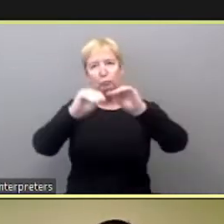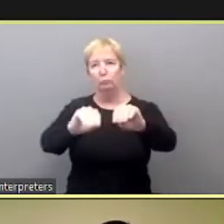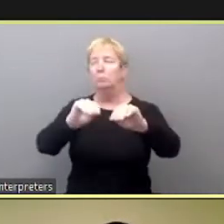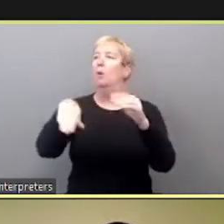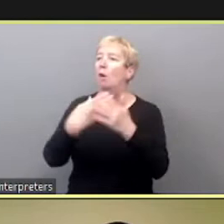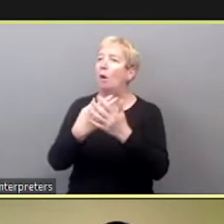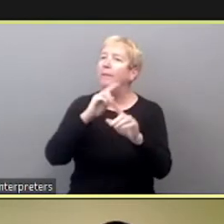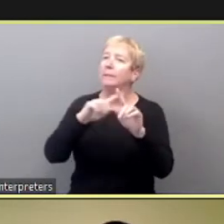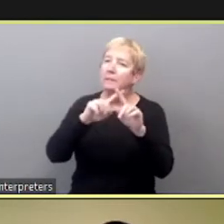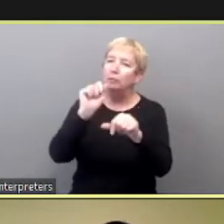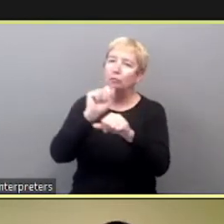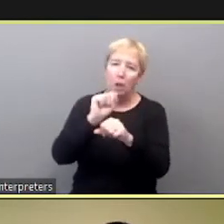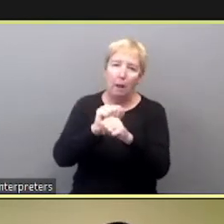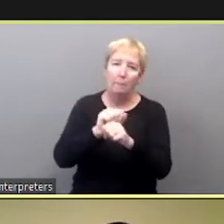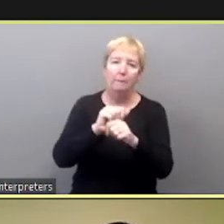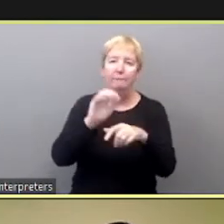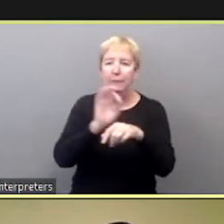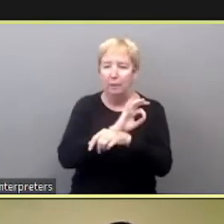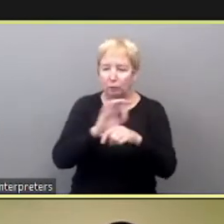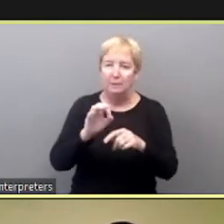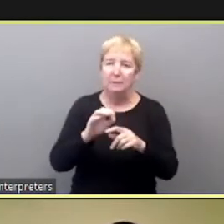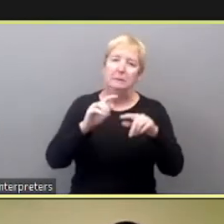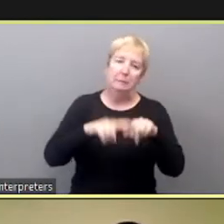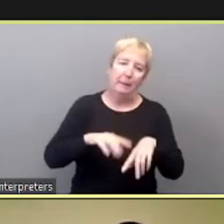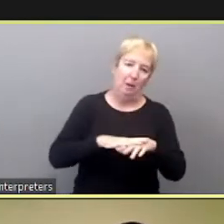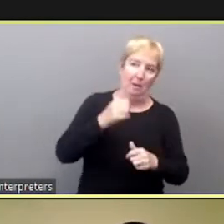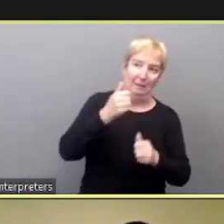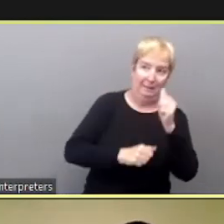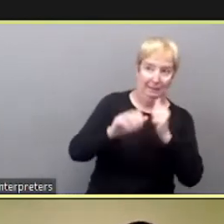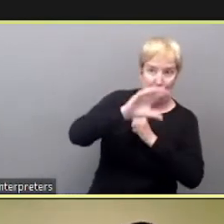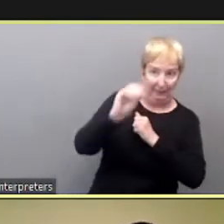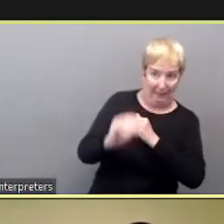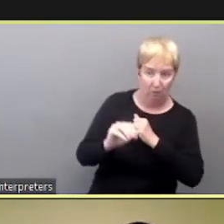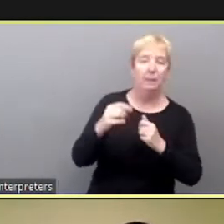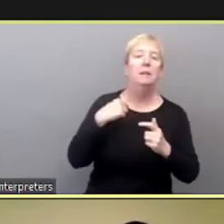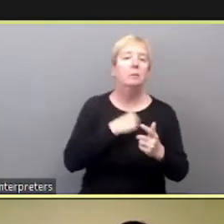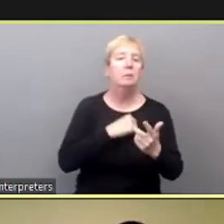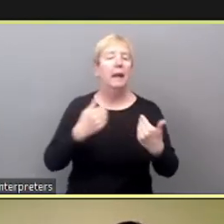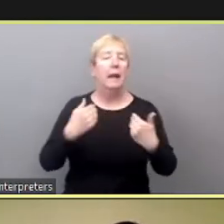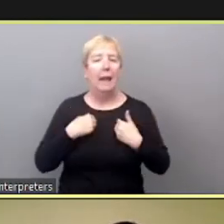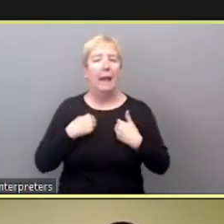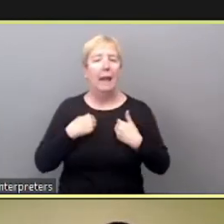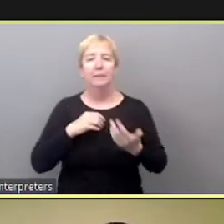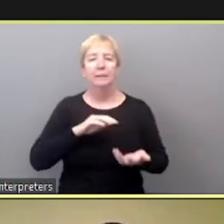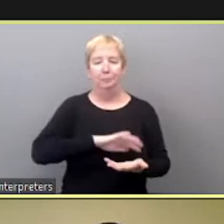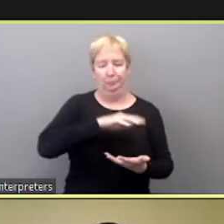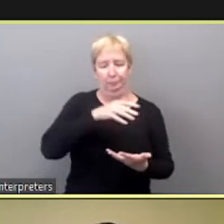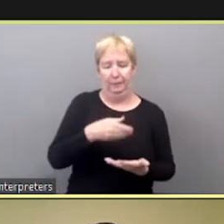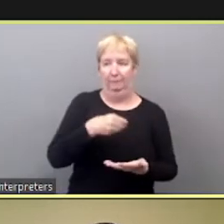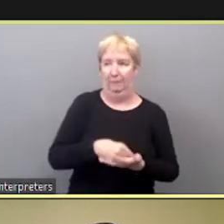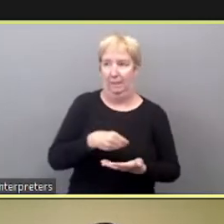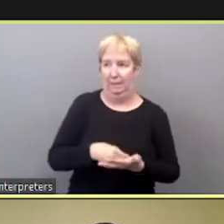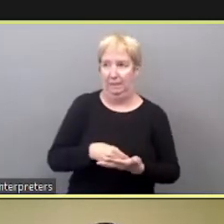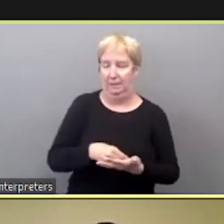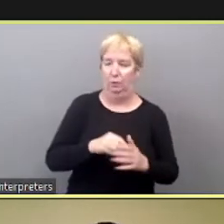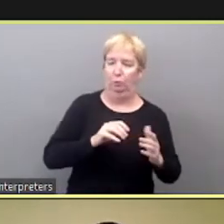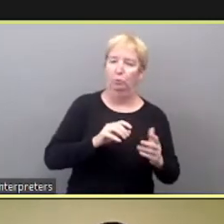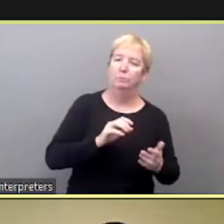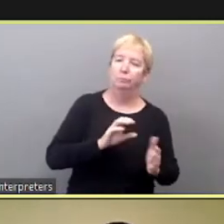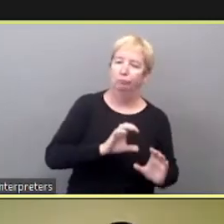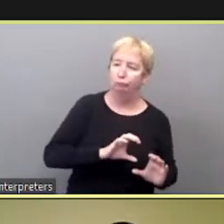functions by county. What we've done is actually developed a fund that supports post-secondary